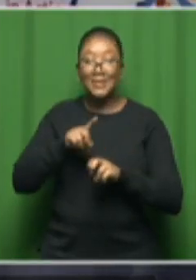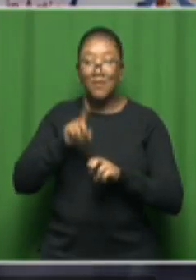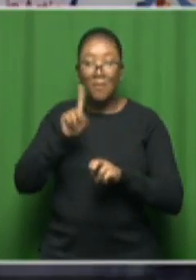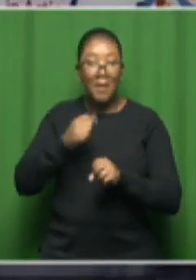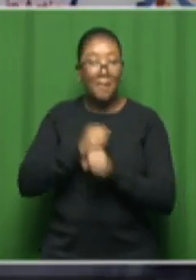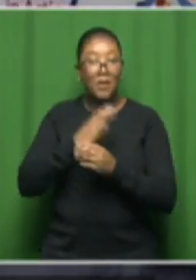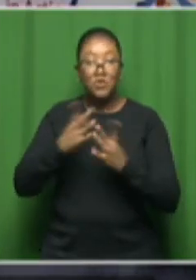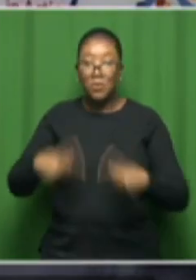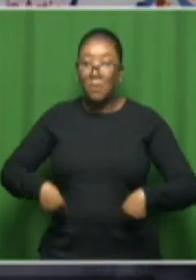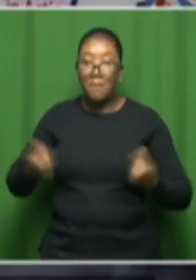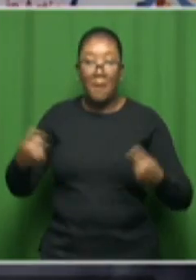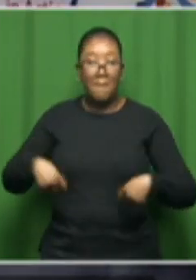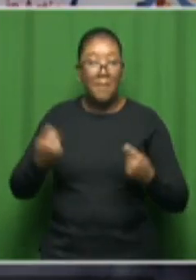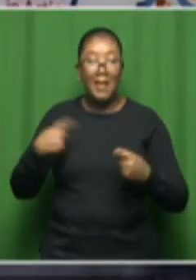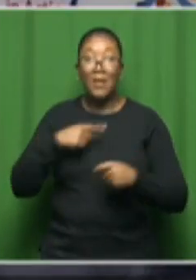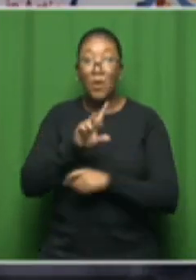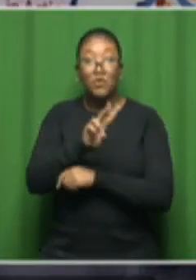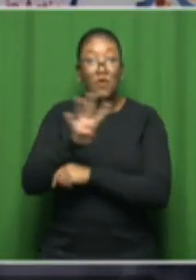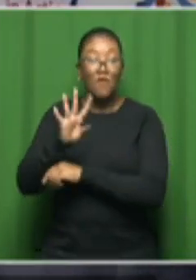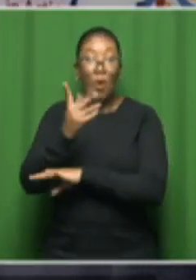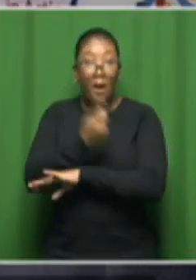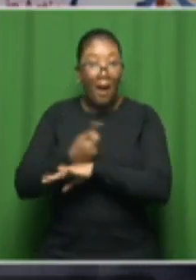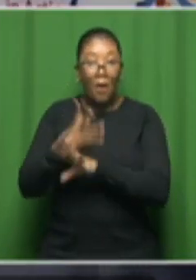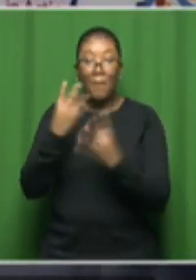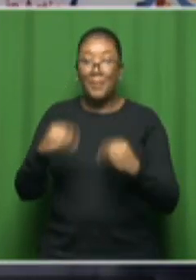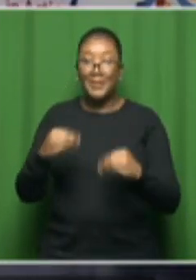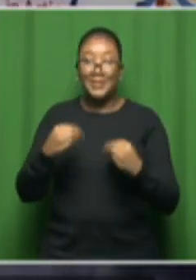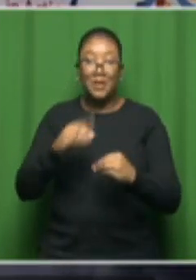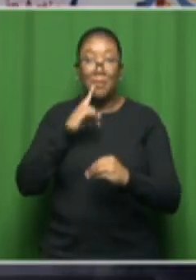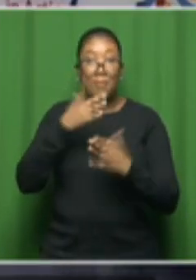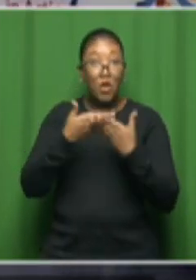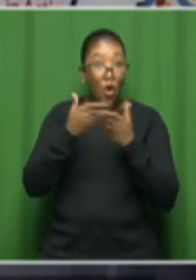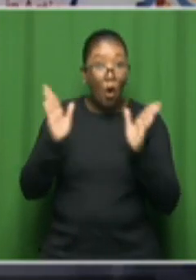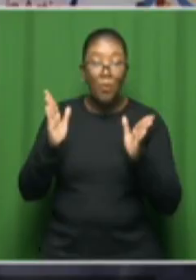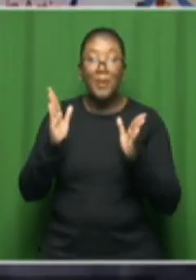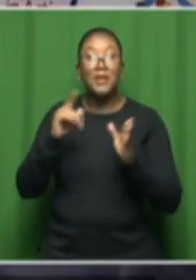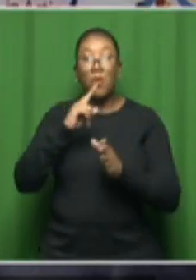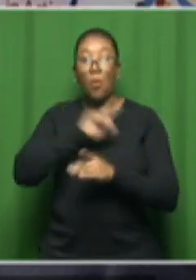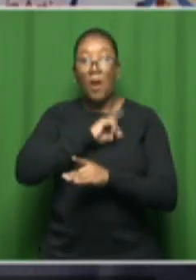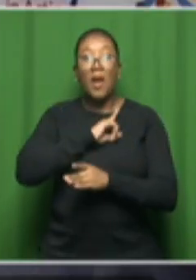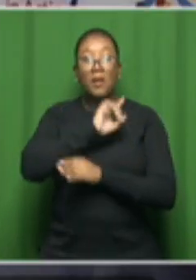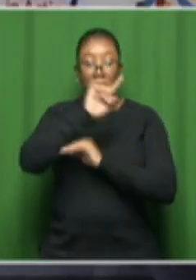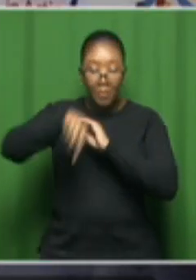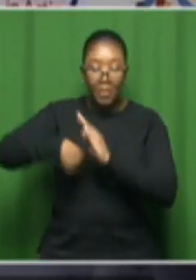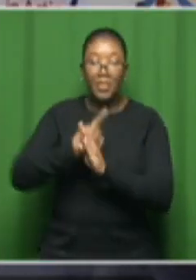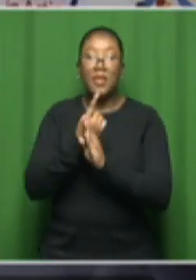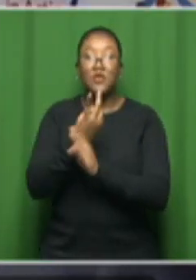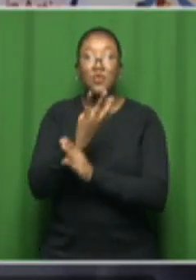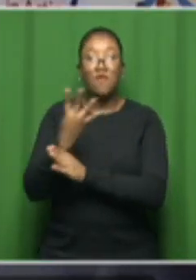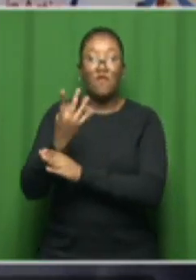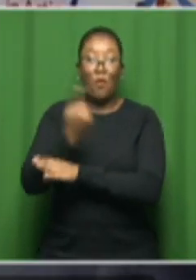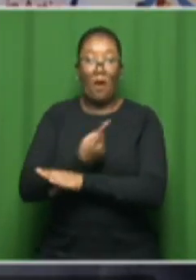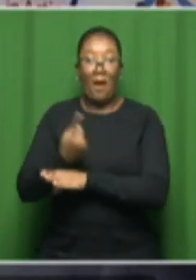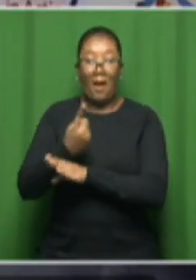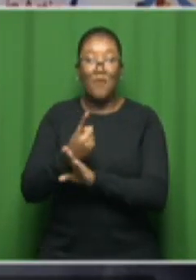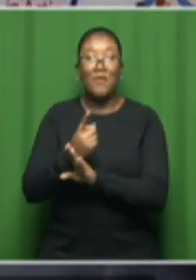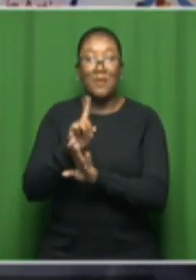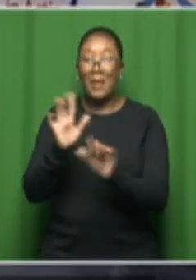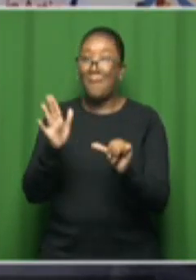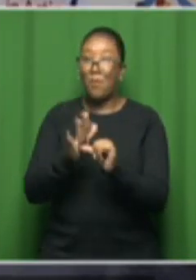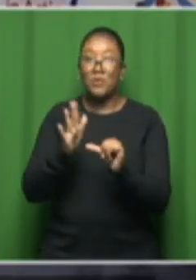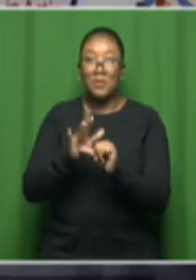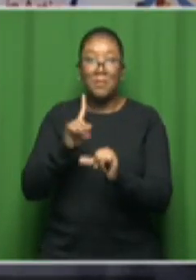you. It's a 24-hour business. The day you open, you will never close. The second thing that you also need to know is